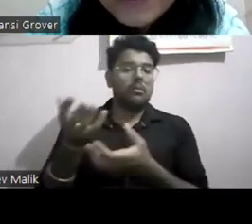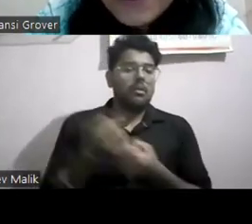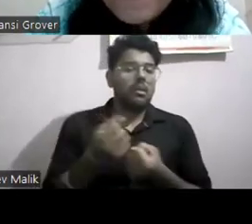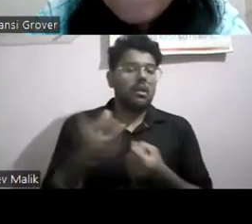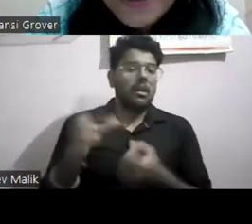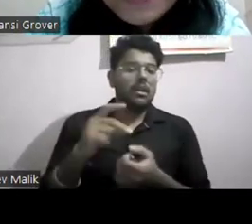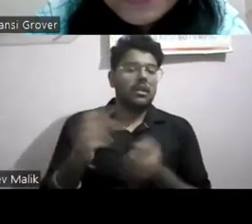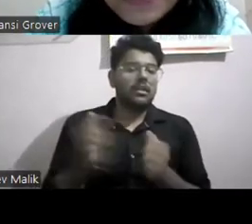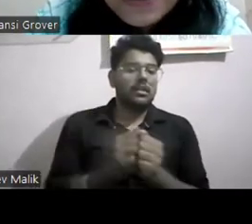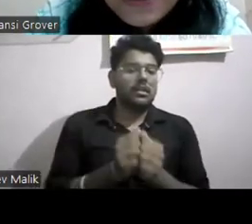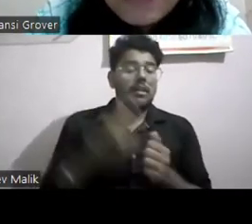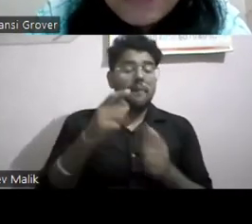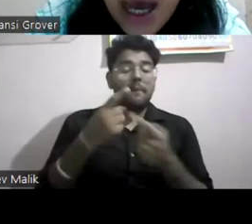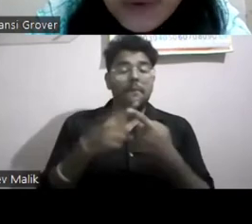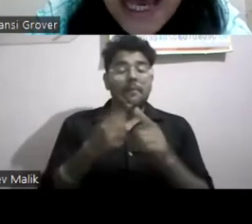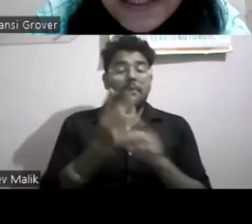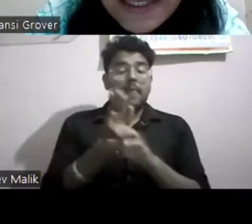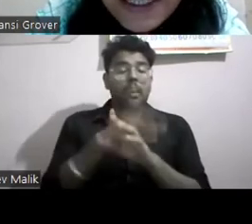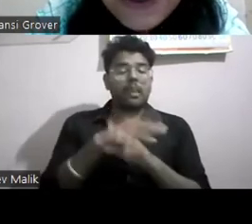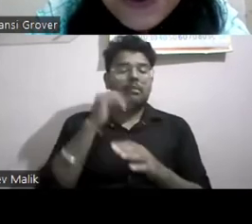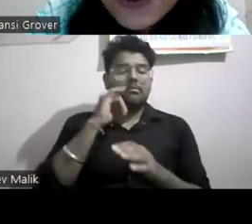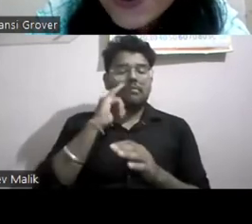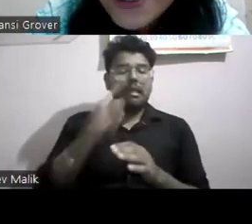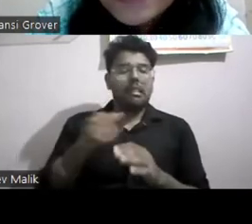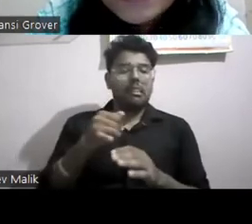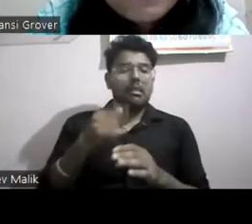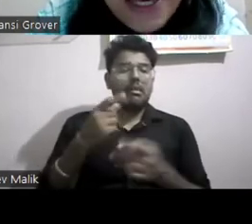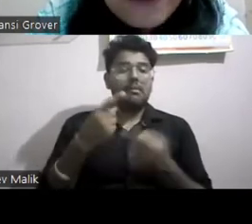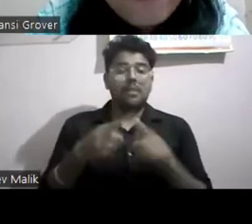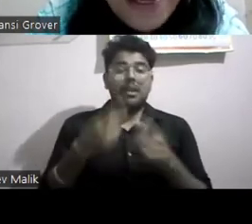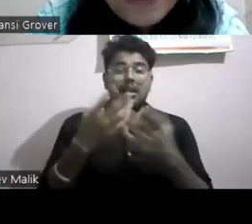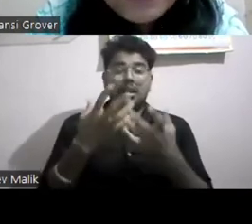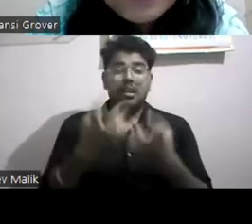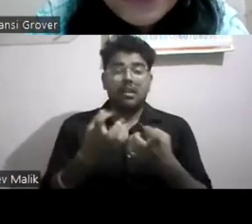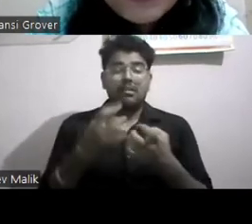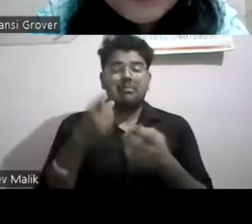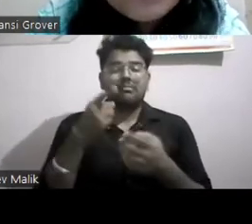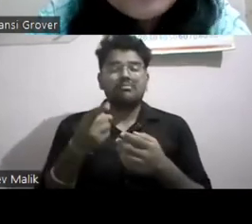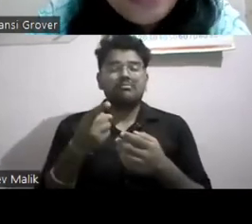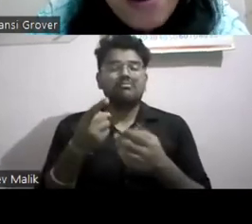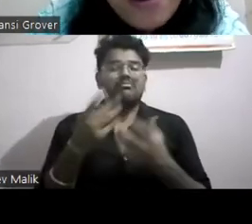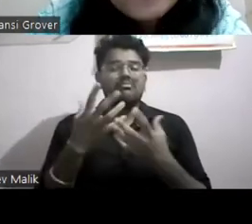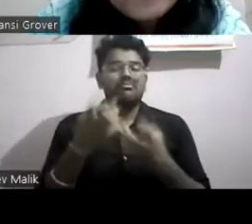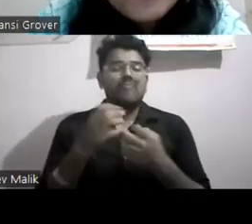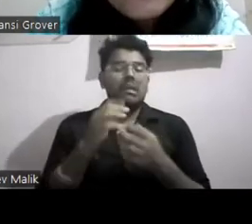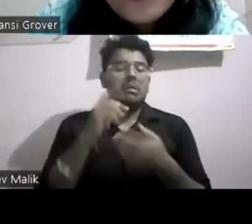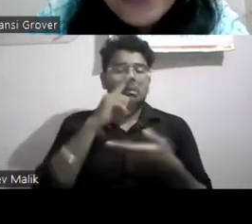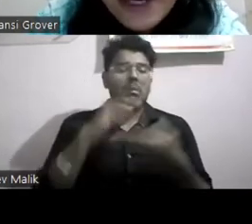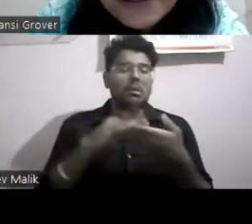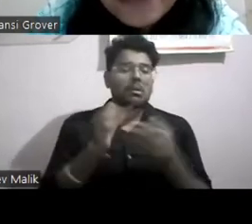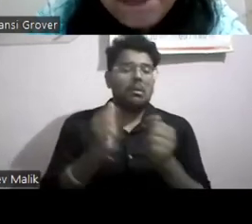is. But now that he needs to, you know, get his wife back, he would use Ahaan